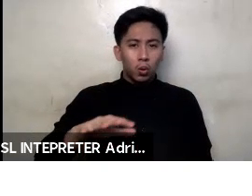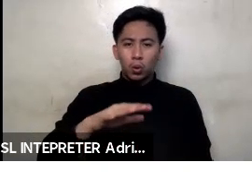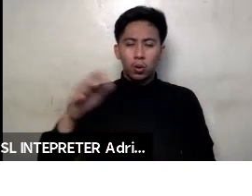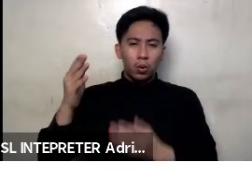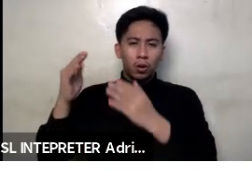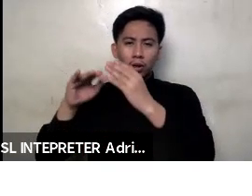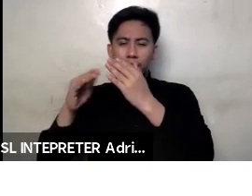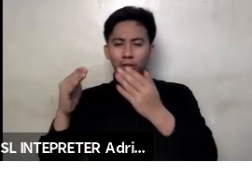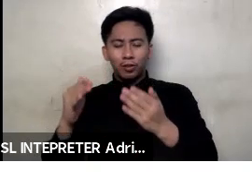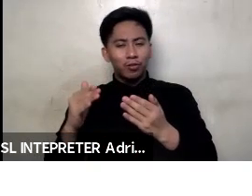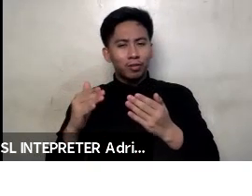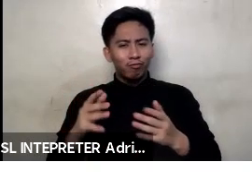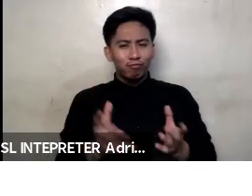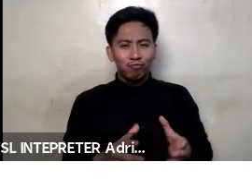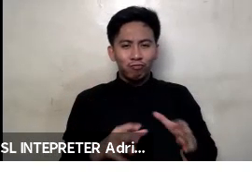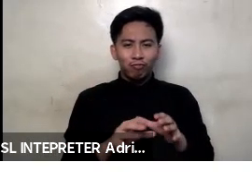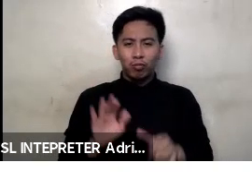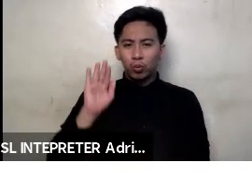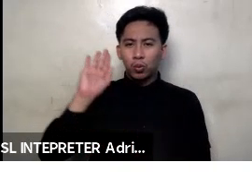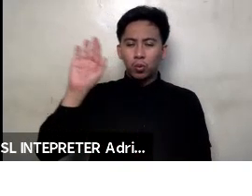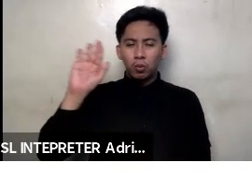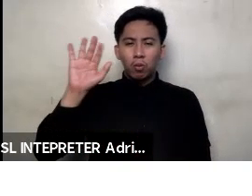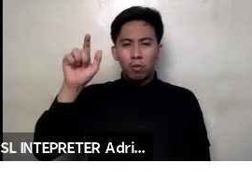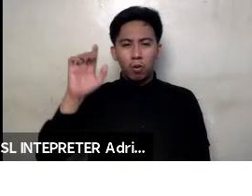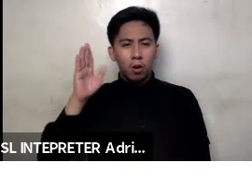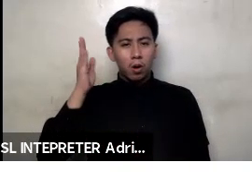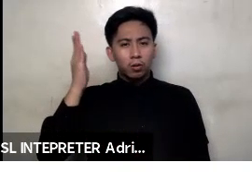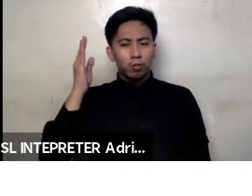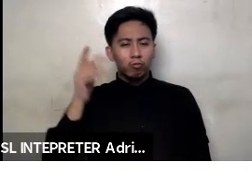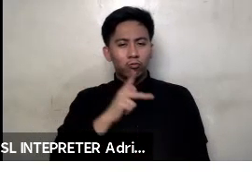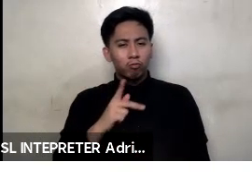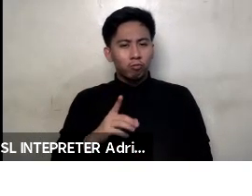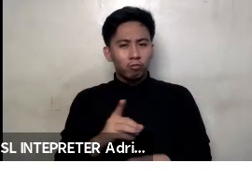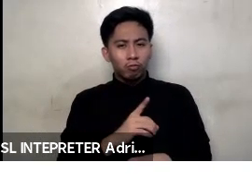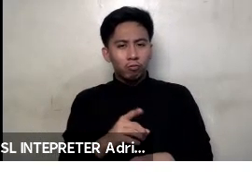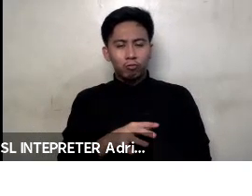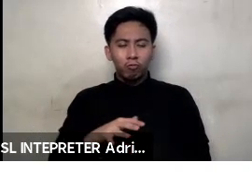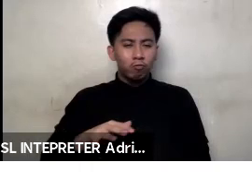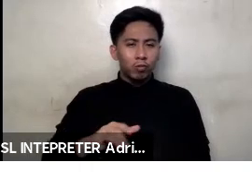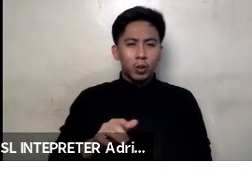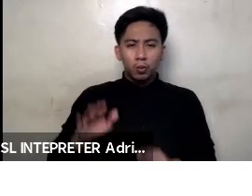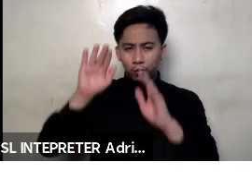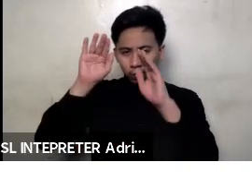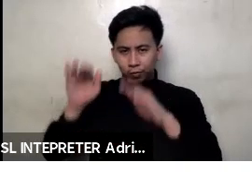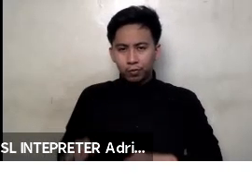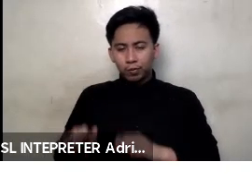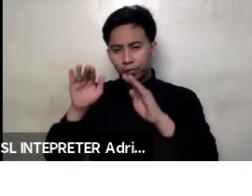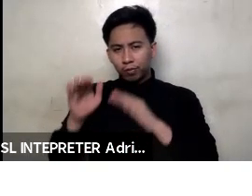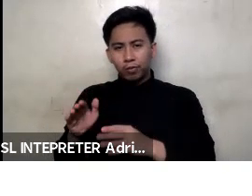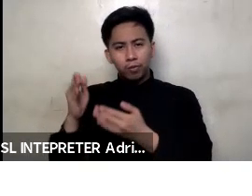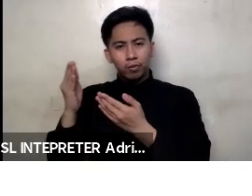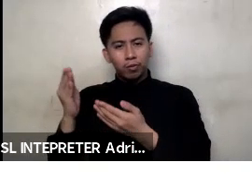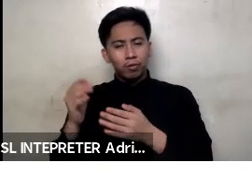earth is yours. Yours, Lord, is the kingdom. You are exalted as head over all. 1 Chronicles